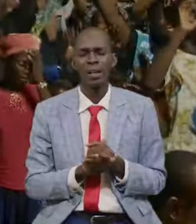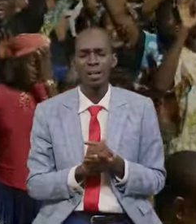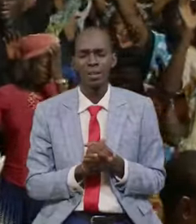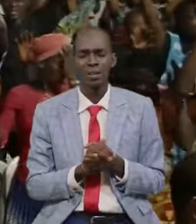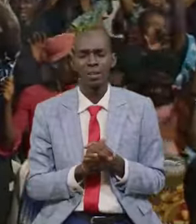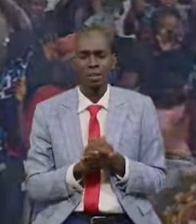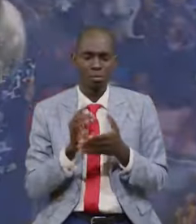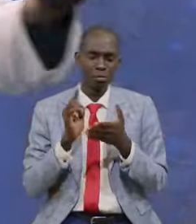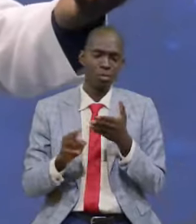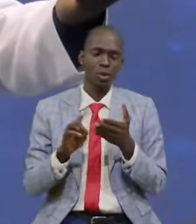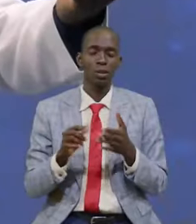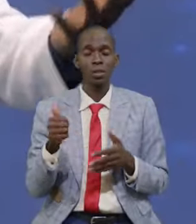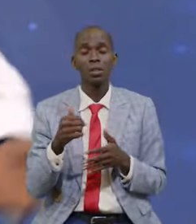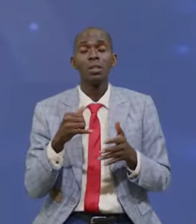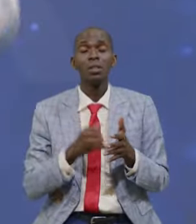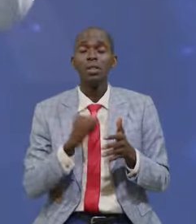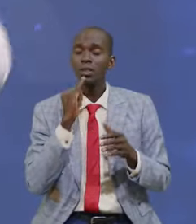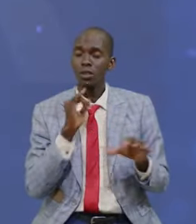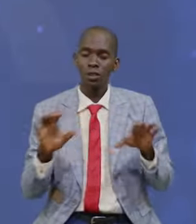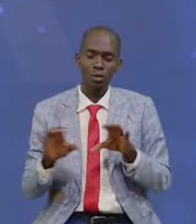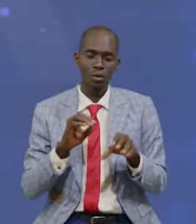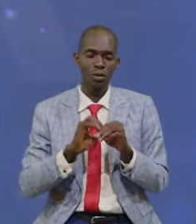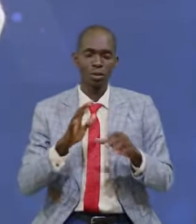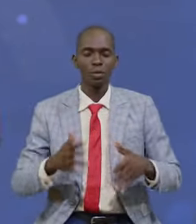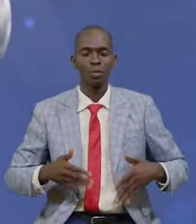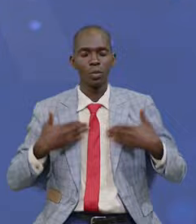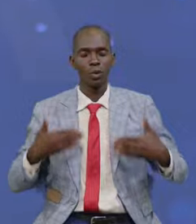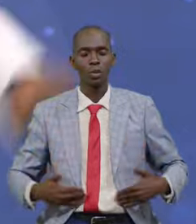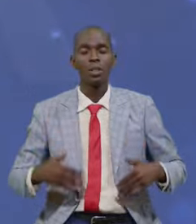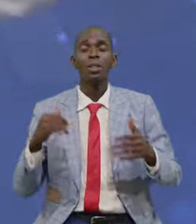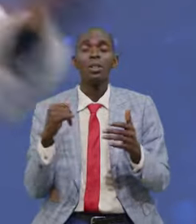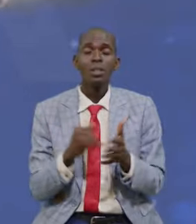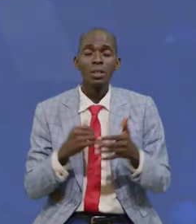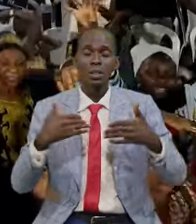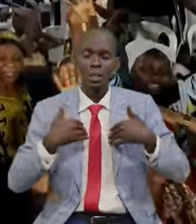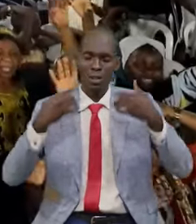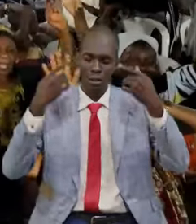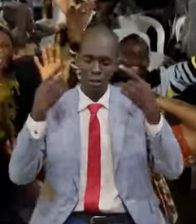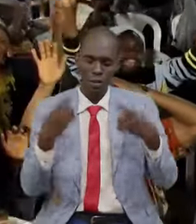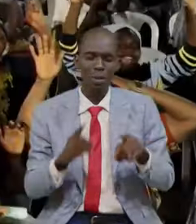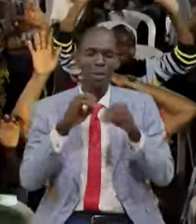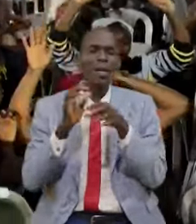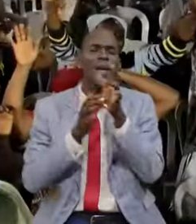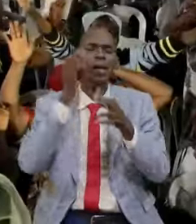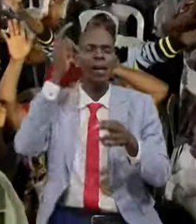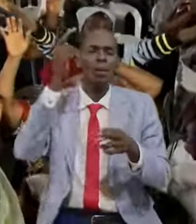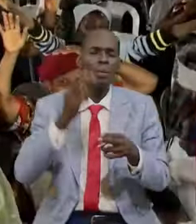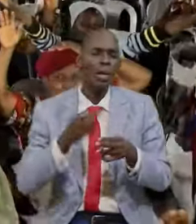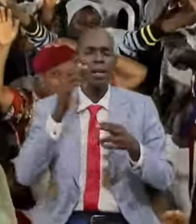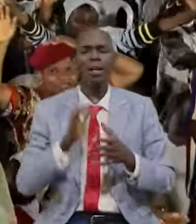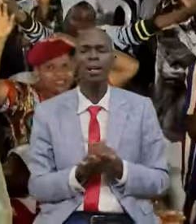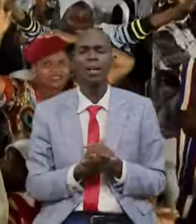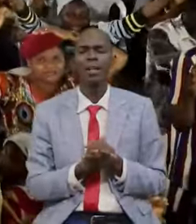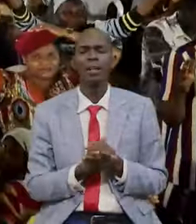Check up is confirmed in your body. It is done. Thank